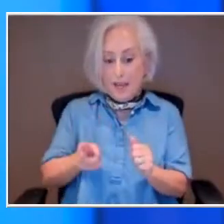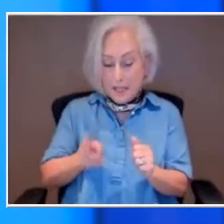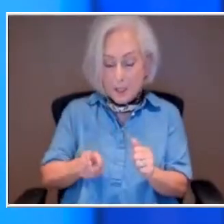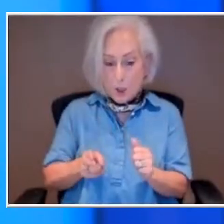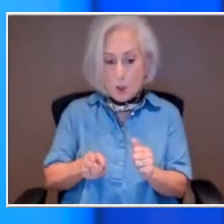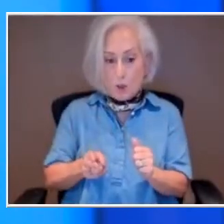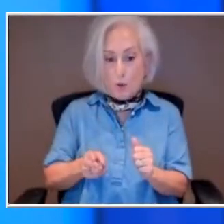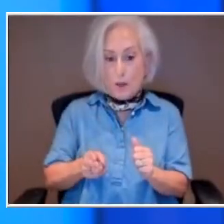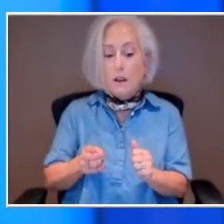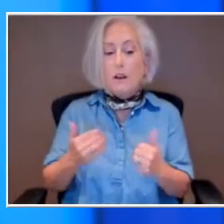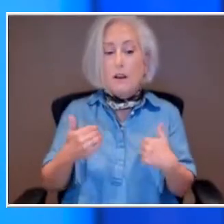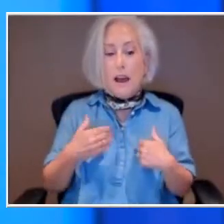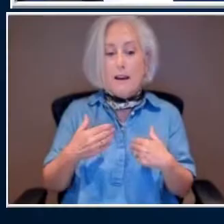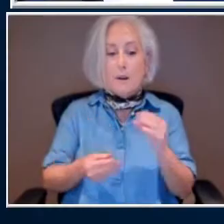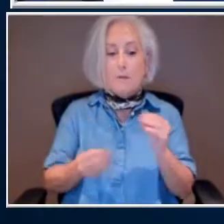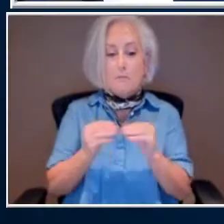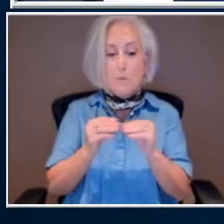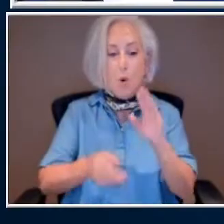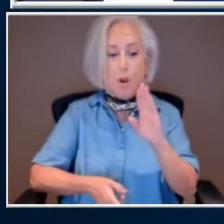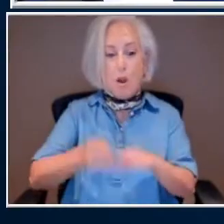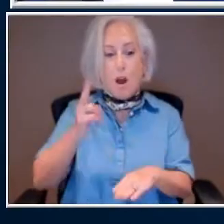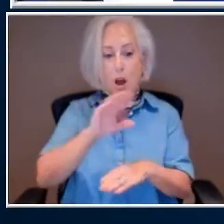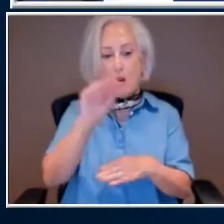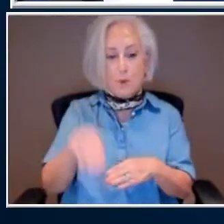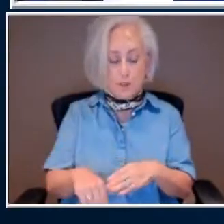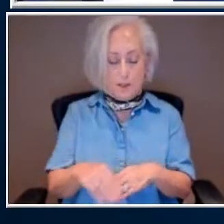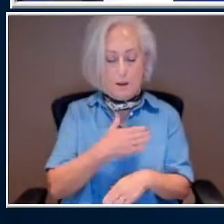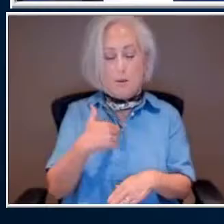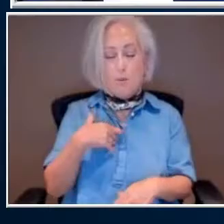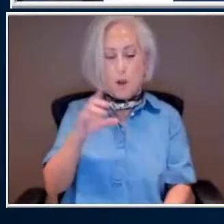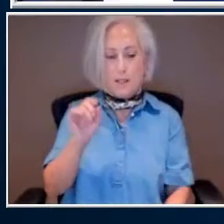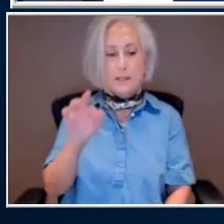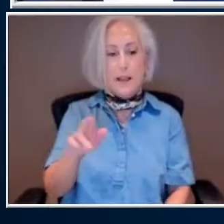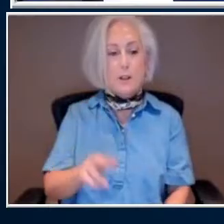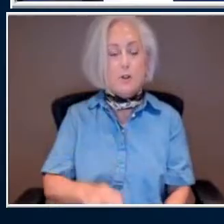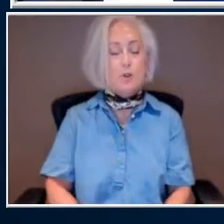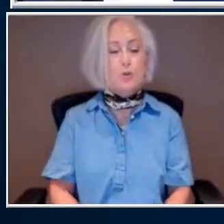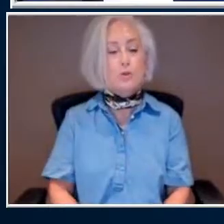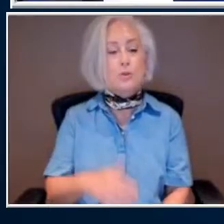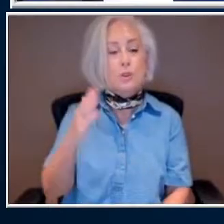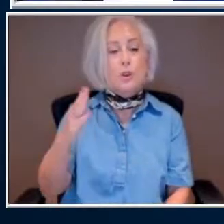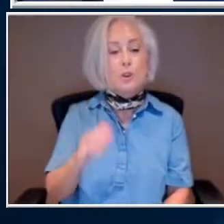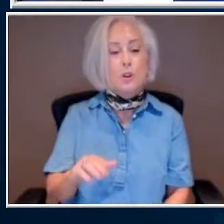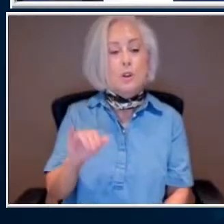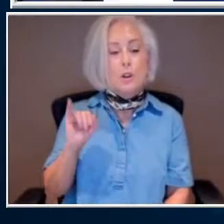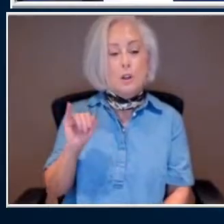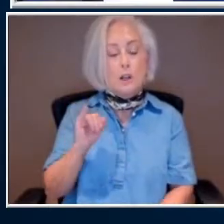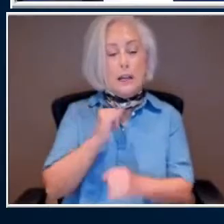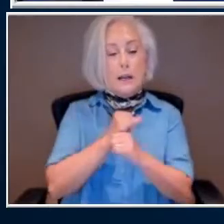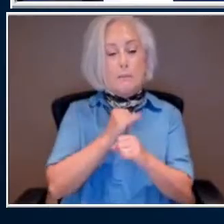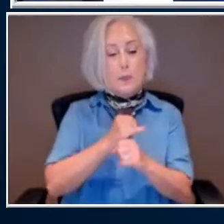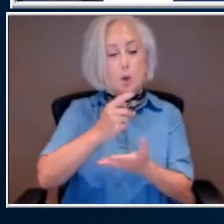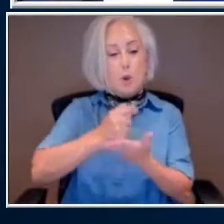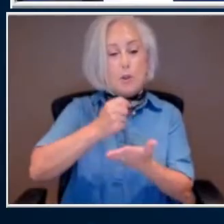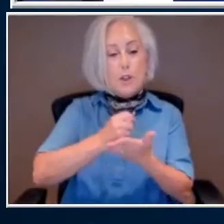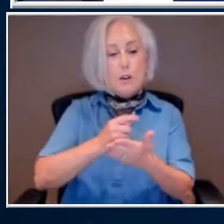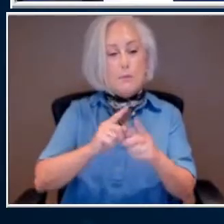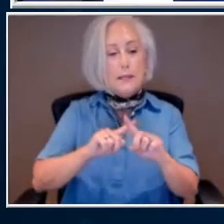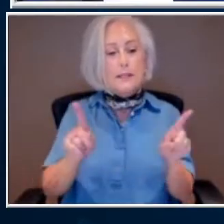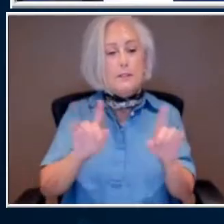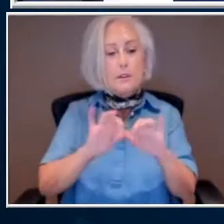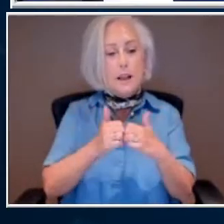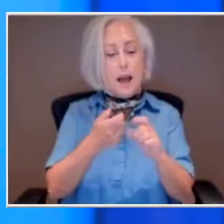of breast cancer. All right. Question is, how is immunotherapy different from chemotherapy?